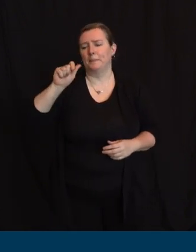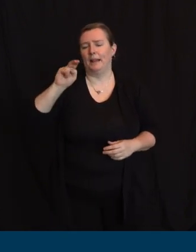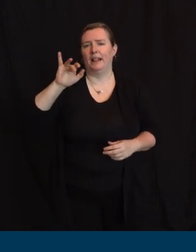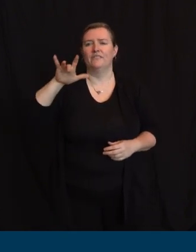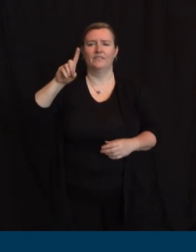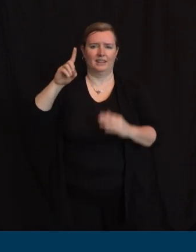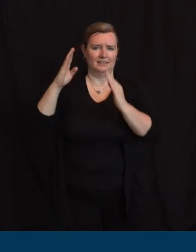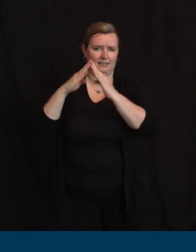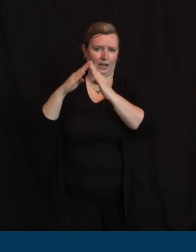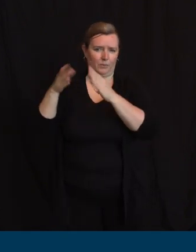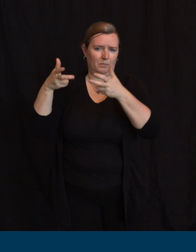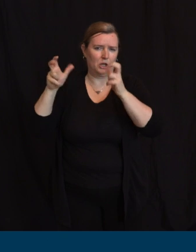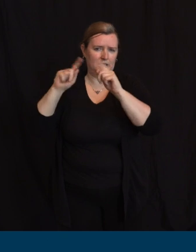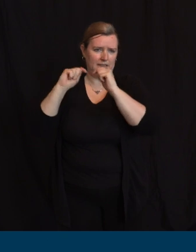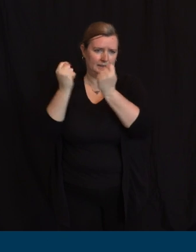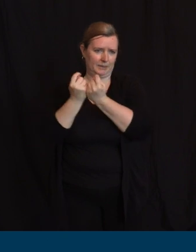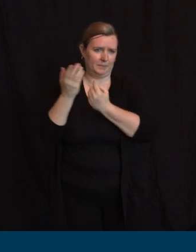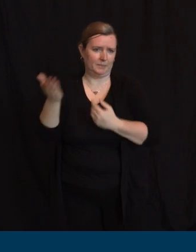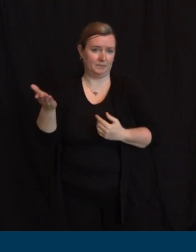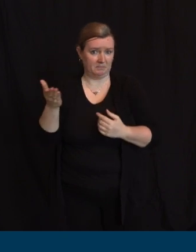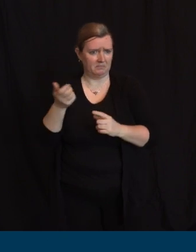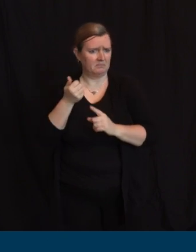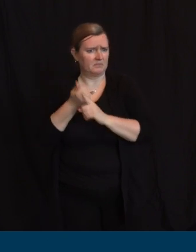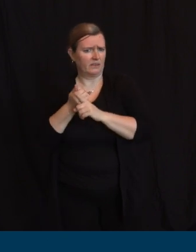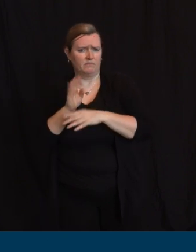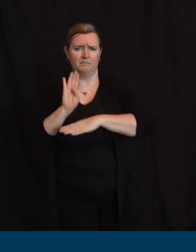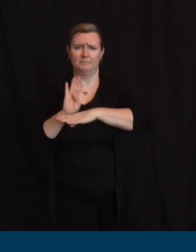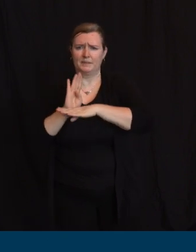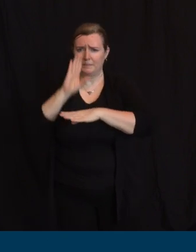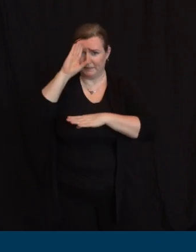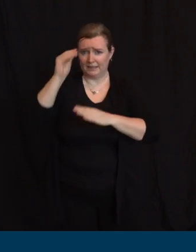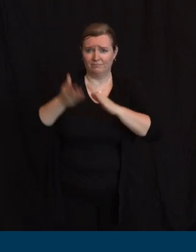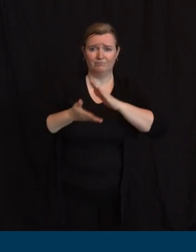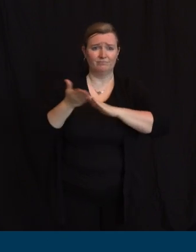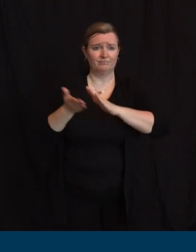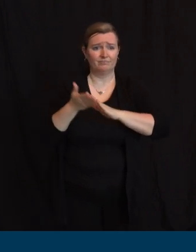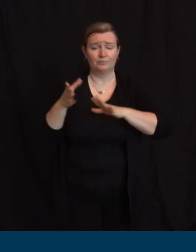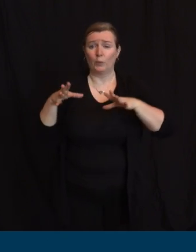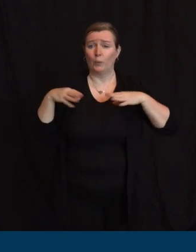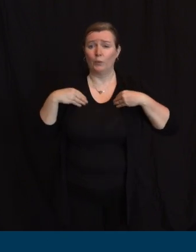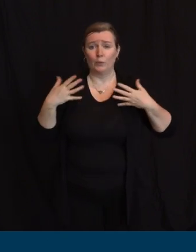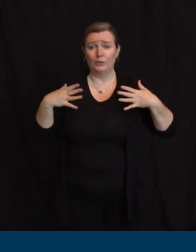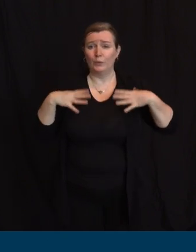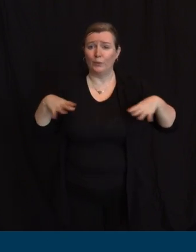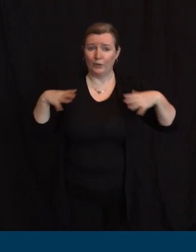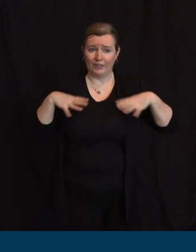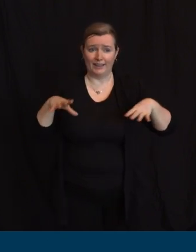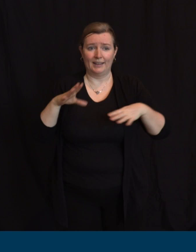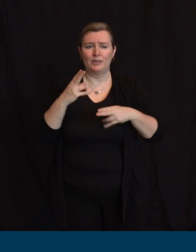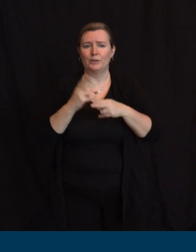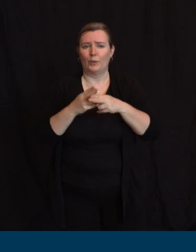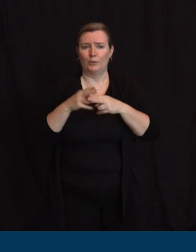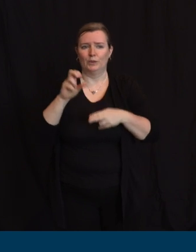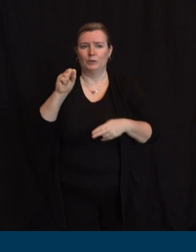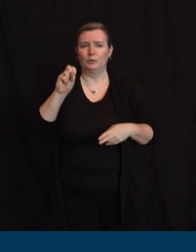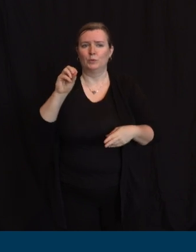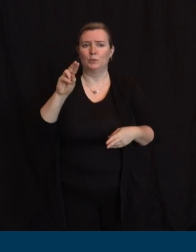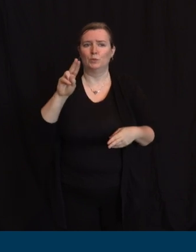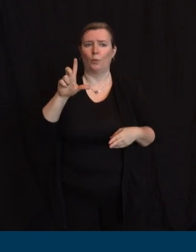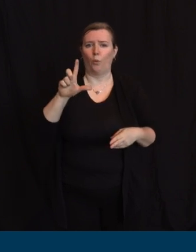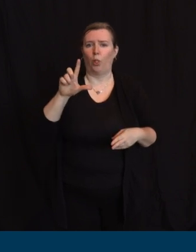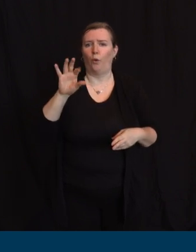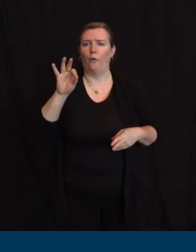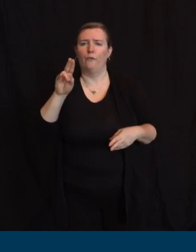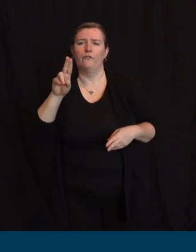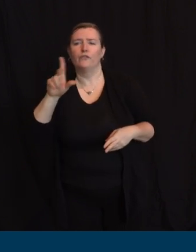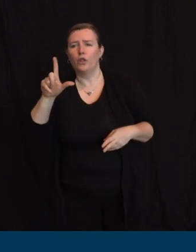was also a businessman, the owner of his own clothing company, Soulful Journey brand. And it's hard not to see where he